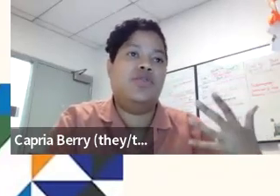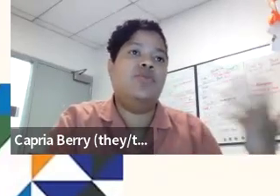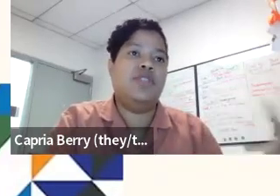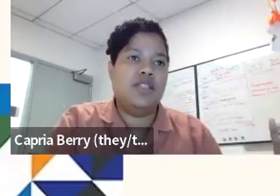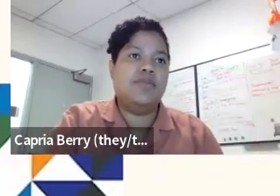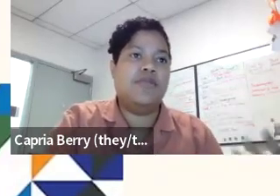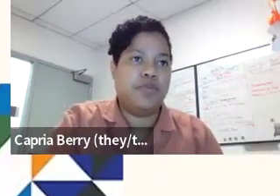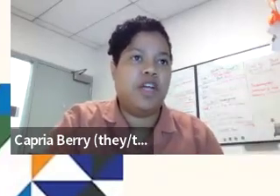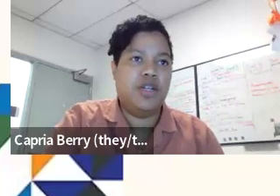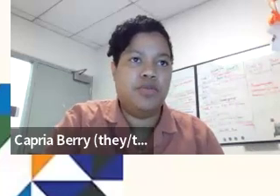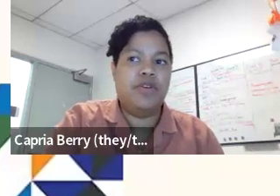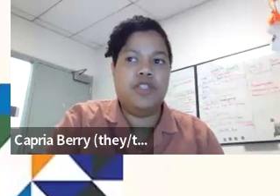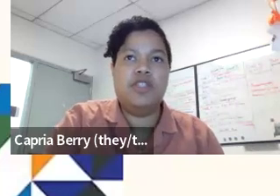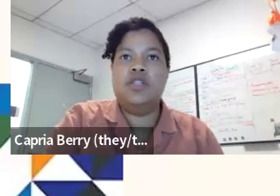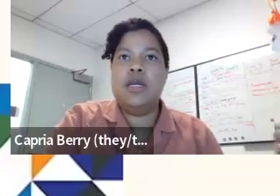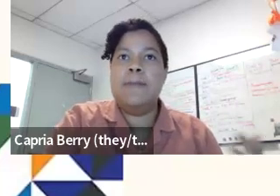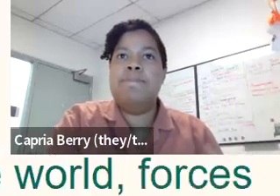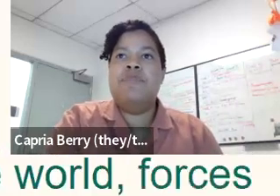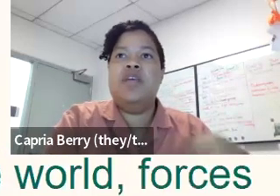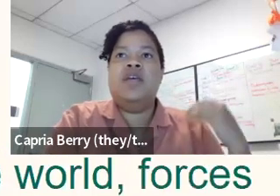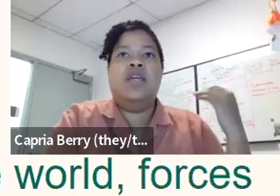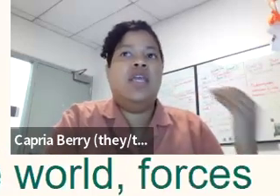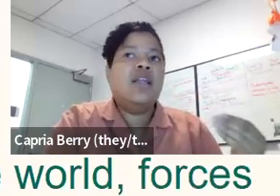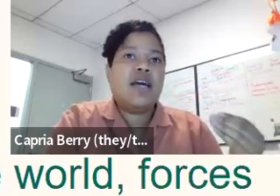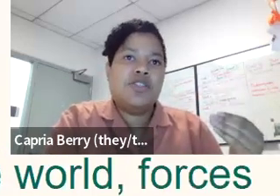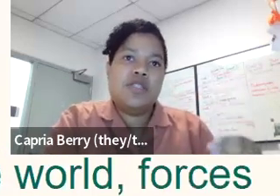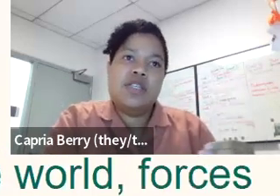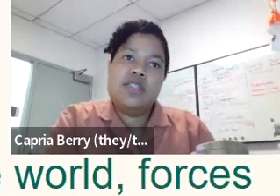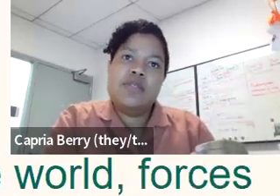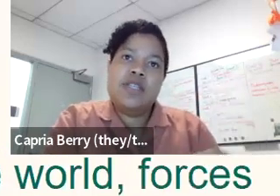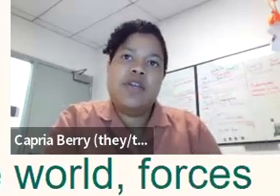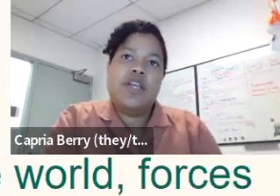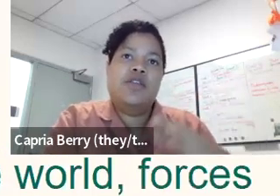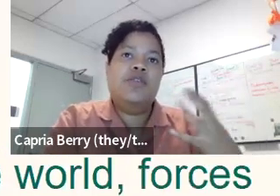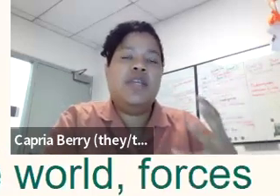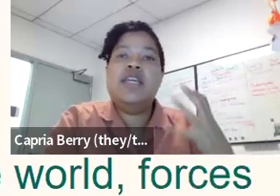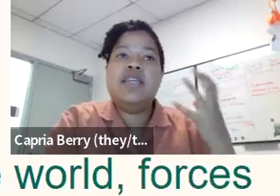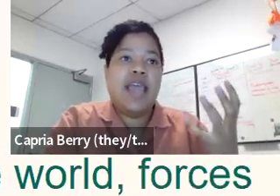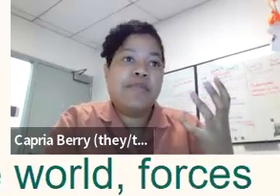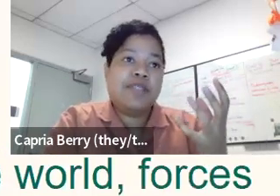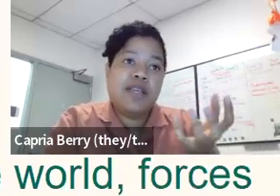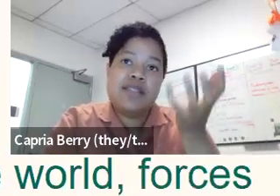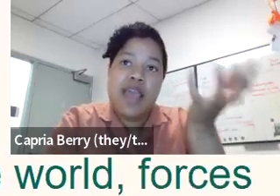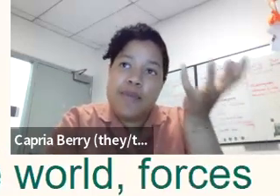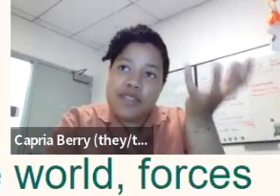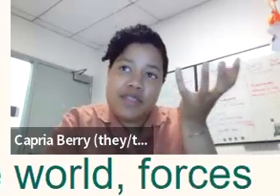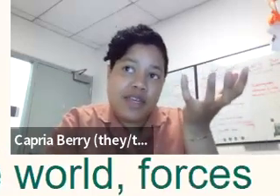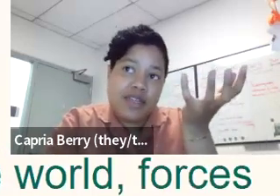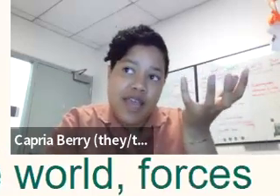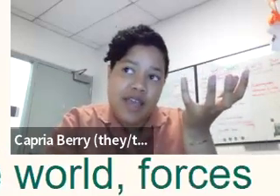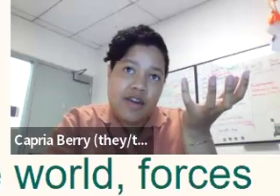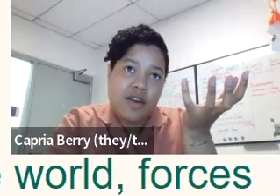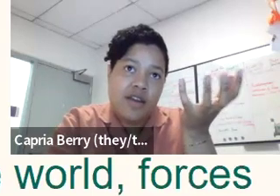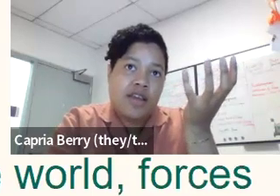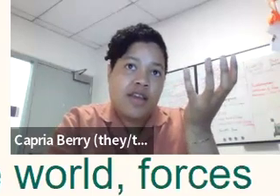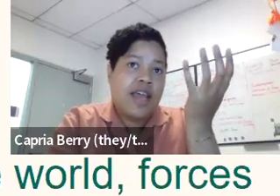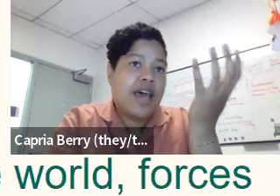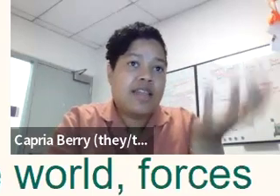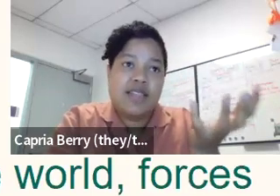don't want students to have to rely on getting lucky to find people who can help them through their college